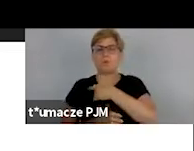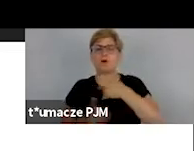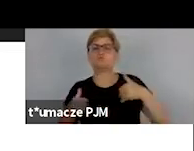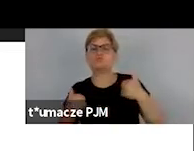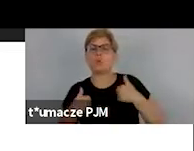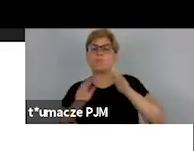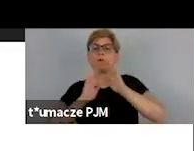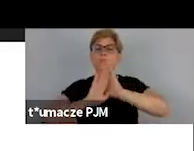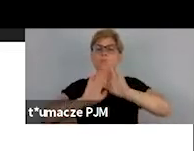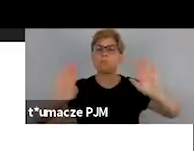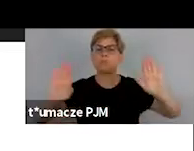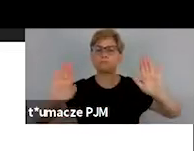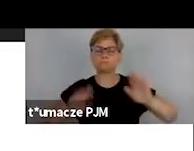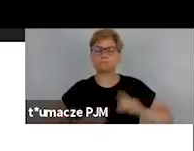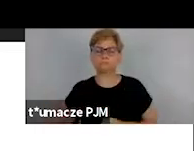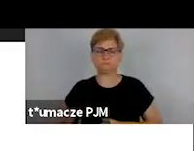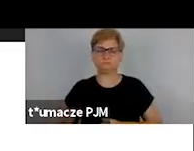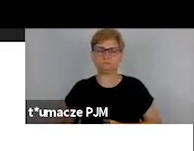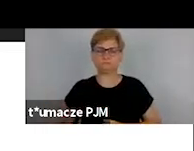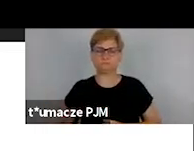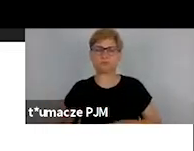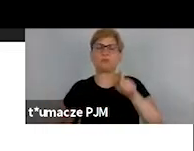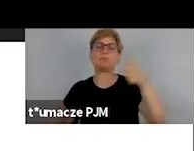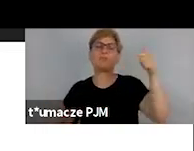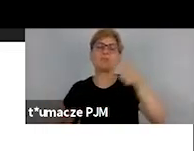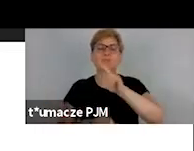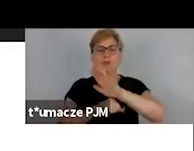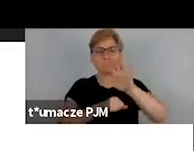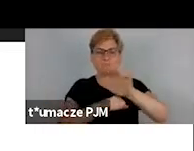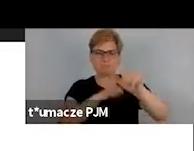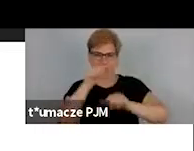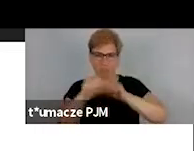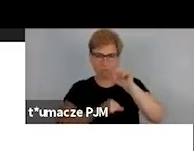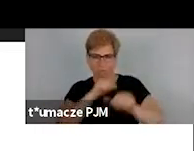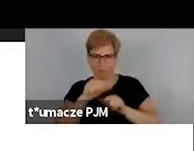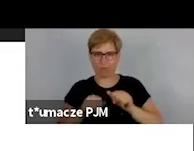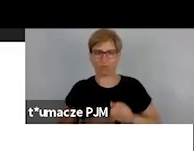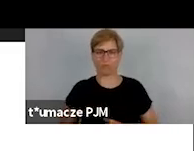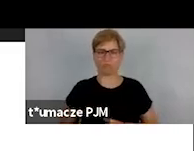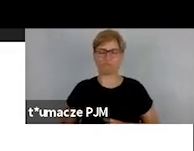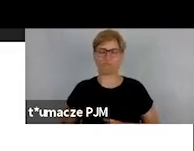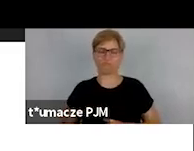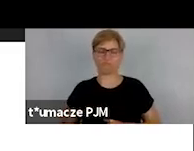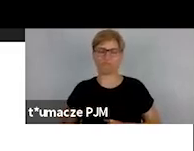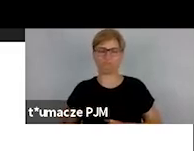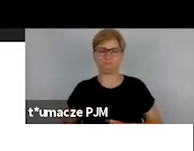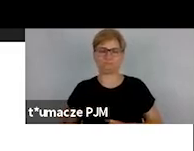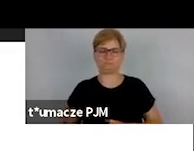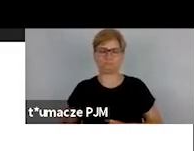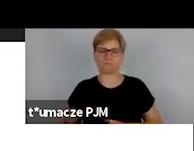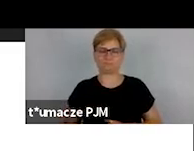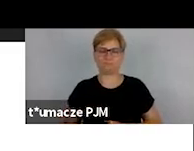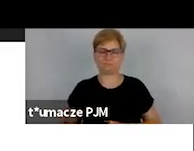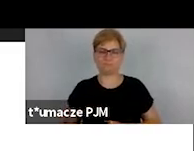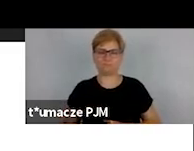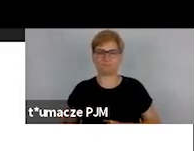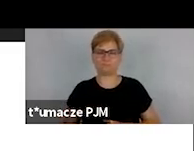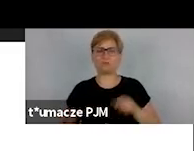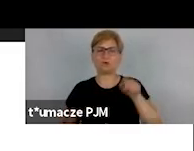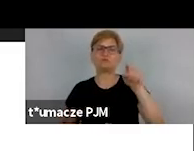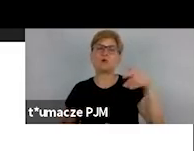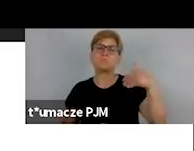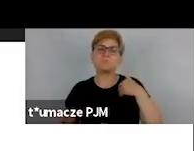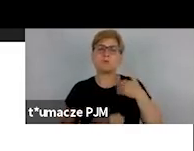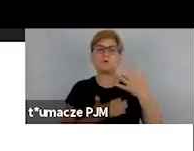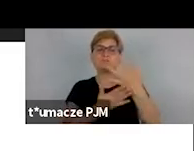2015. But I will also in a moment reference some other data from South Africa. So next slide, please.